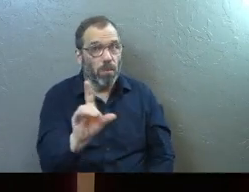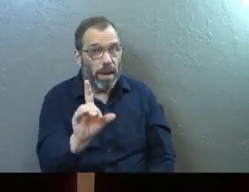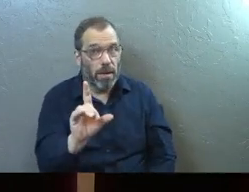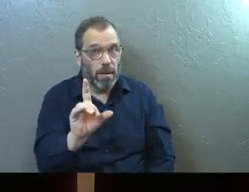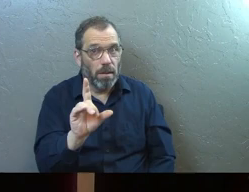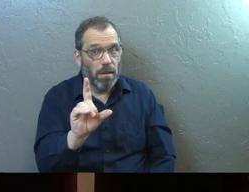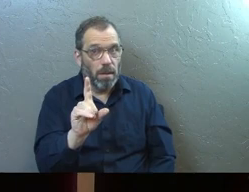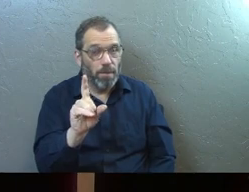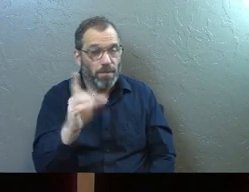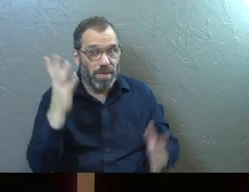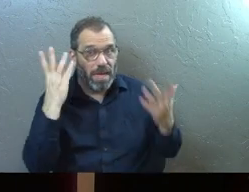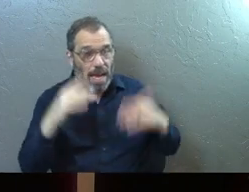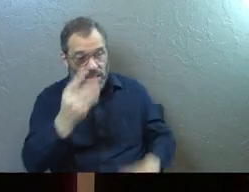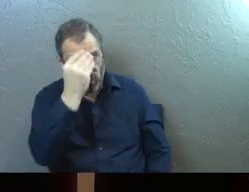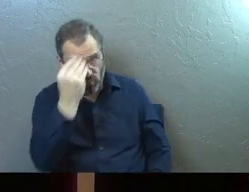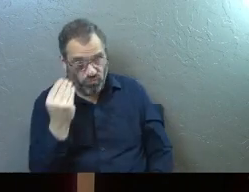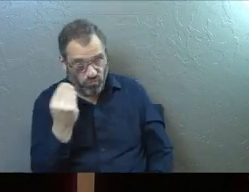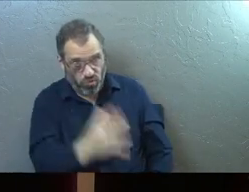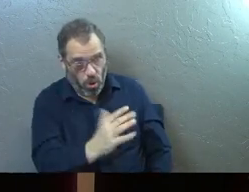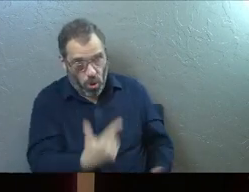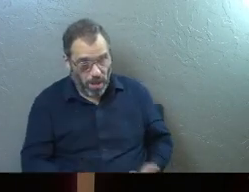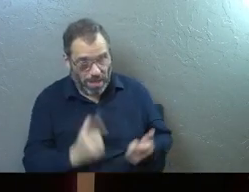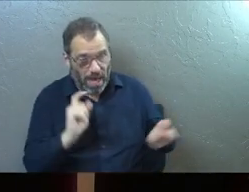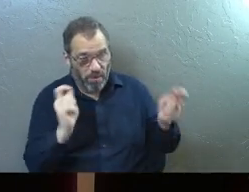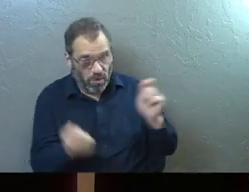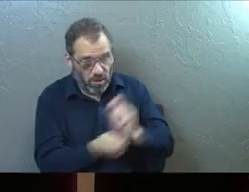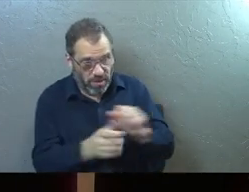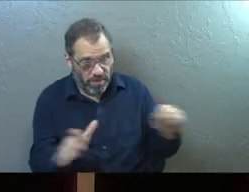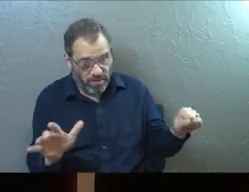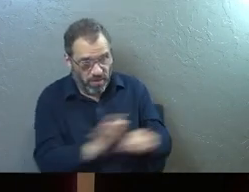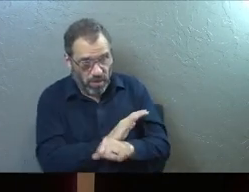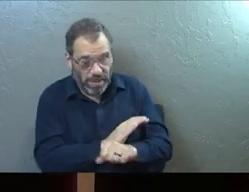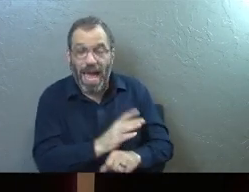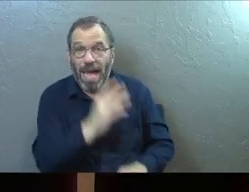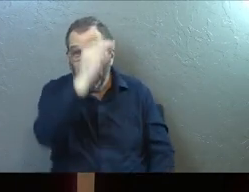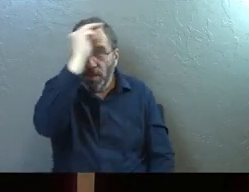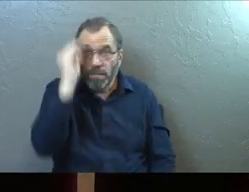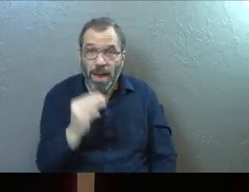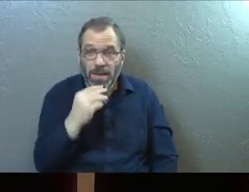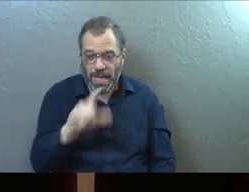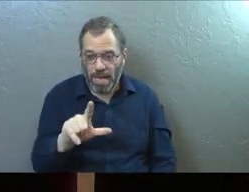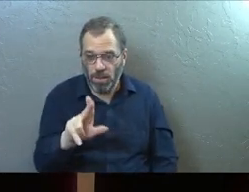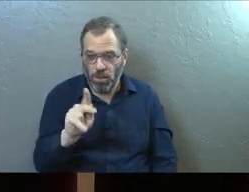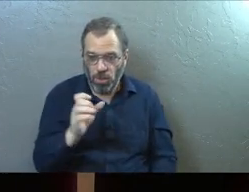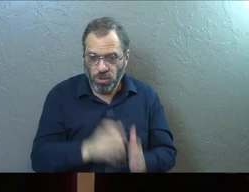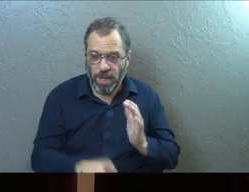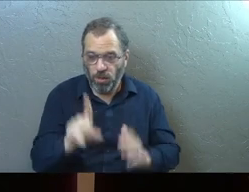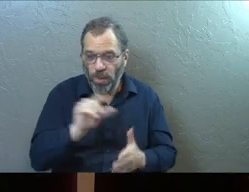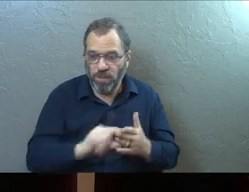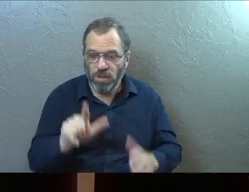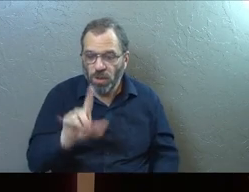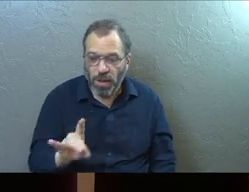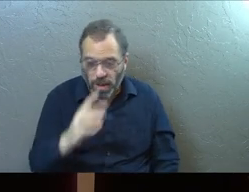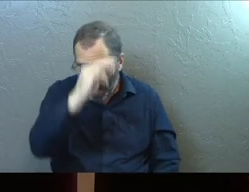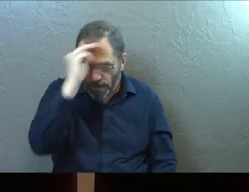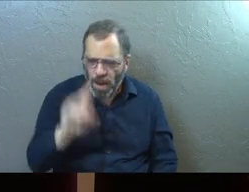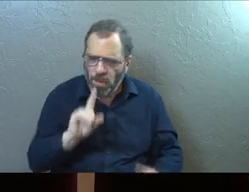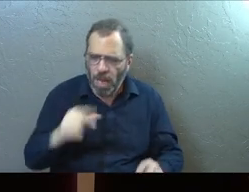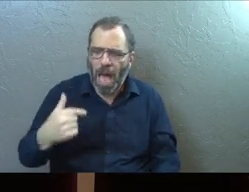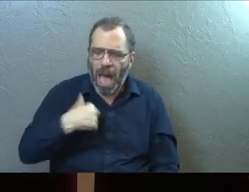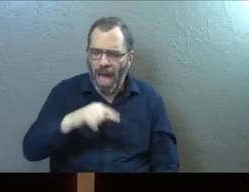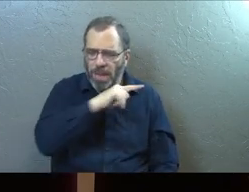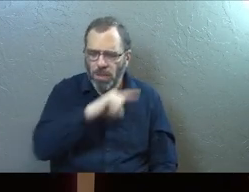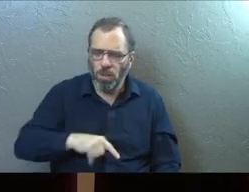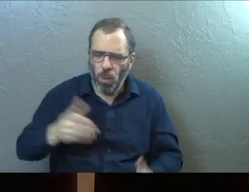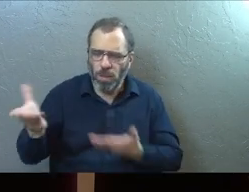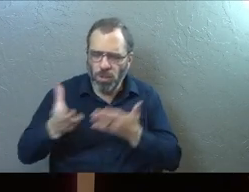all of this stuff the angel has said, her life is going to change completely. And this is what she says in Luke chapter 1, verse 38. Mary responded, I am the